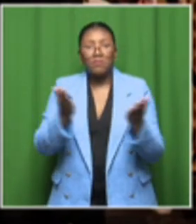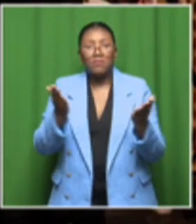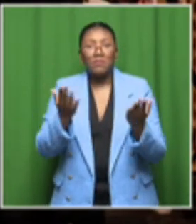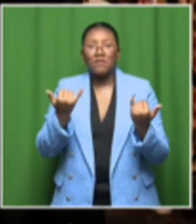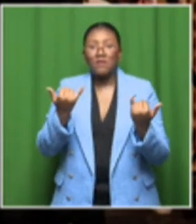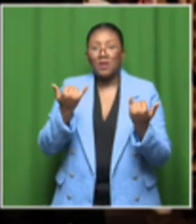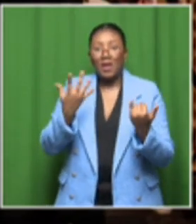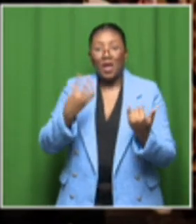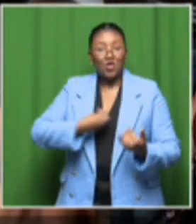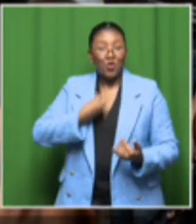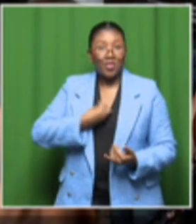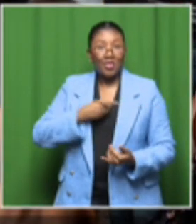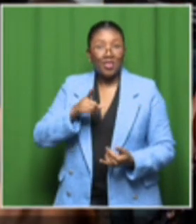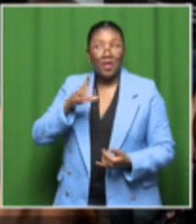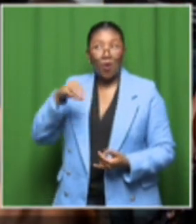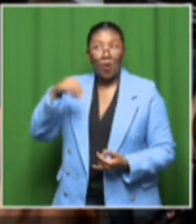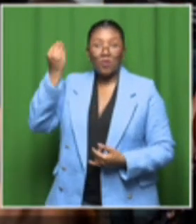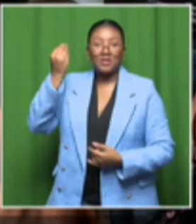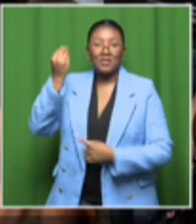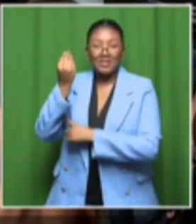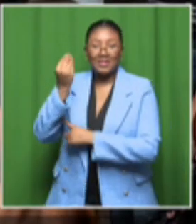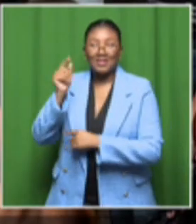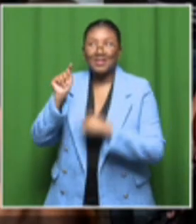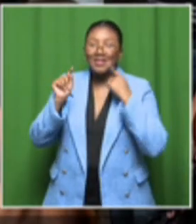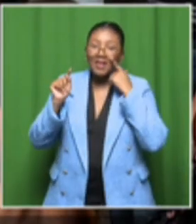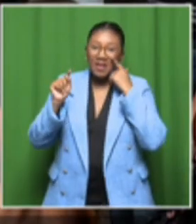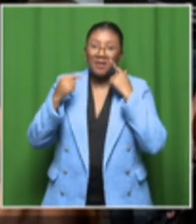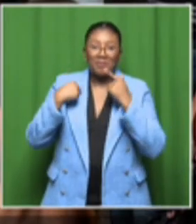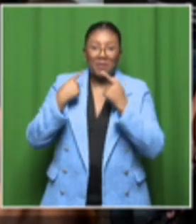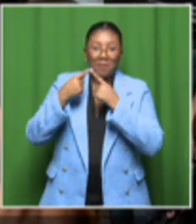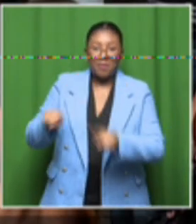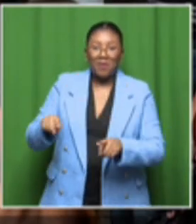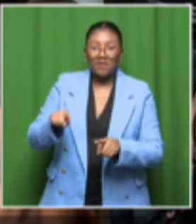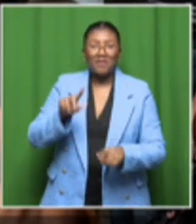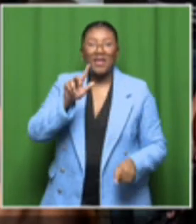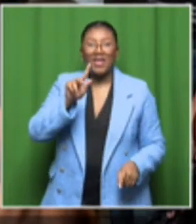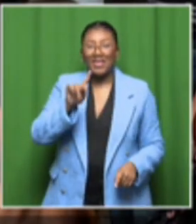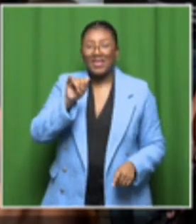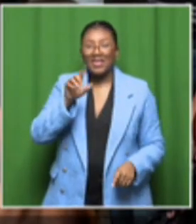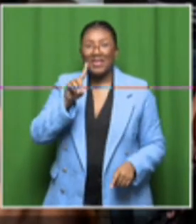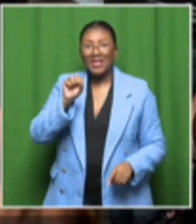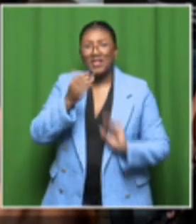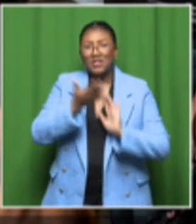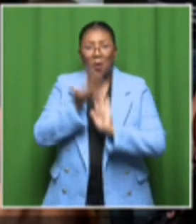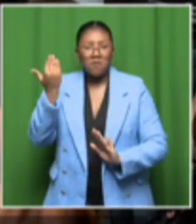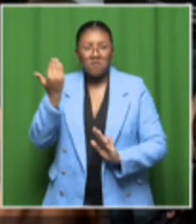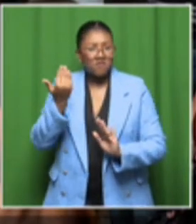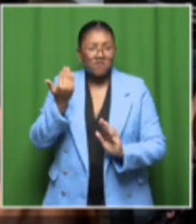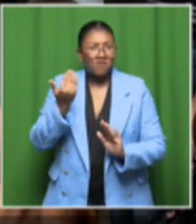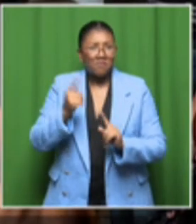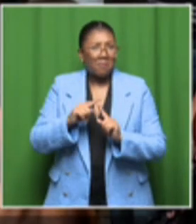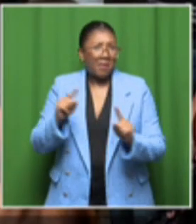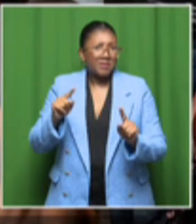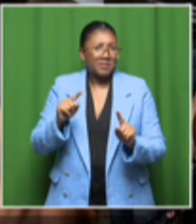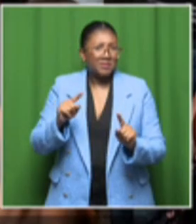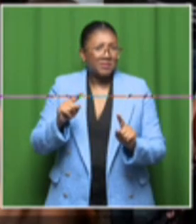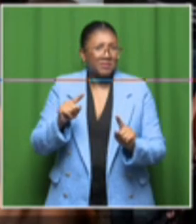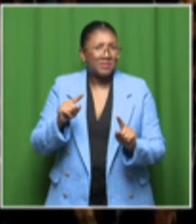older youth, you know, Sure. they all just say, nah, we should remove the kids. But then they're the ones they're